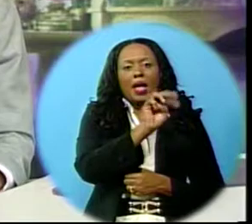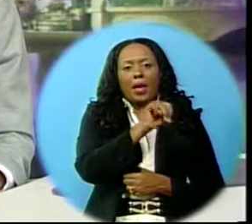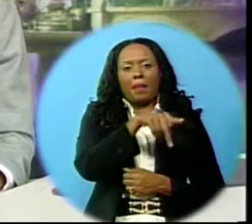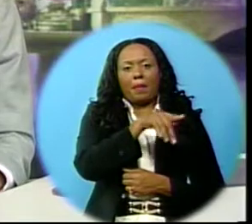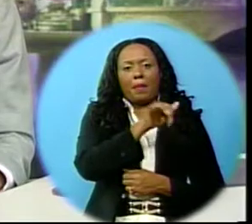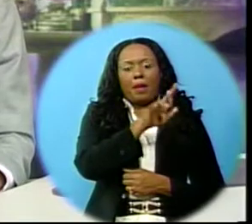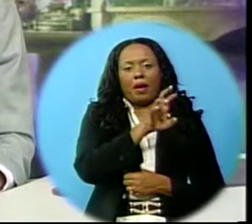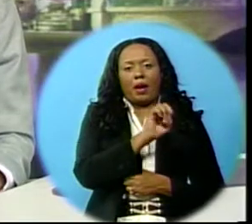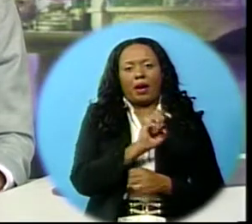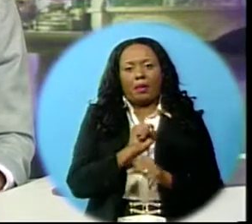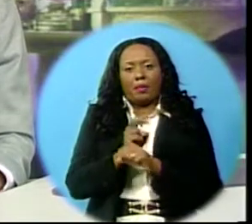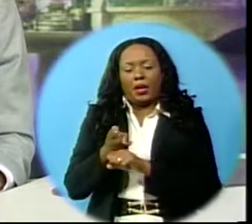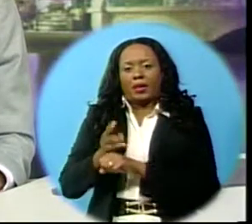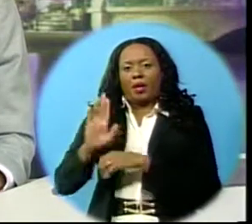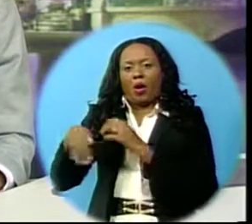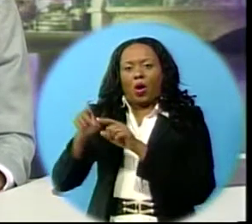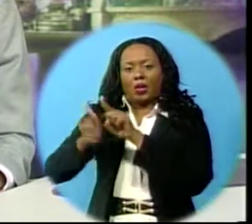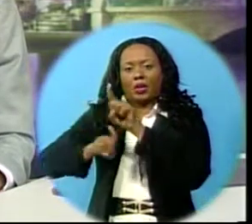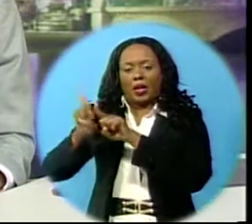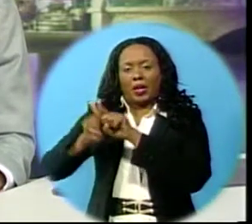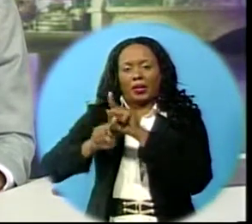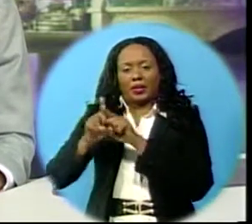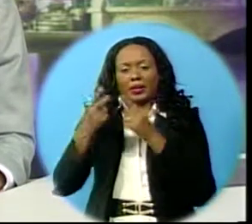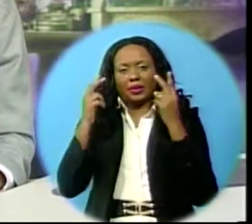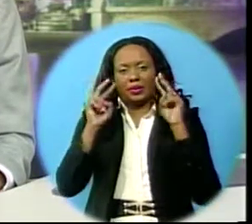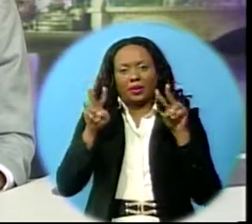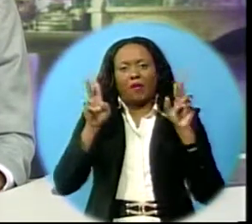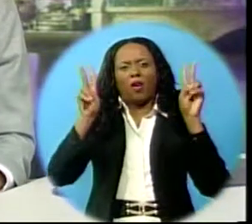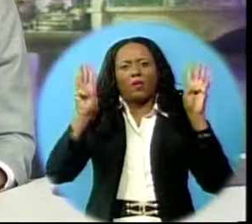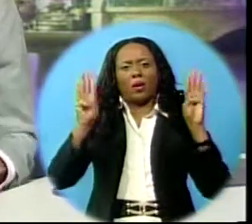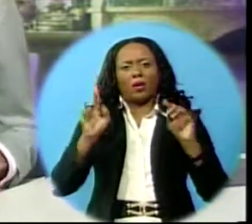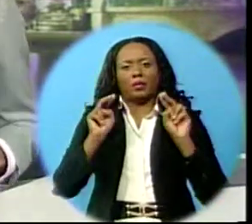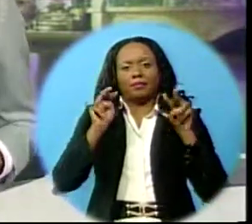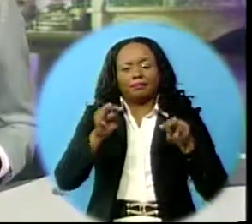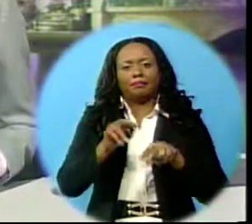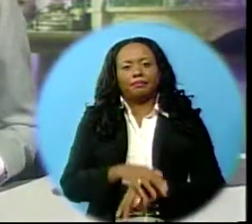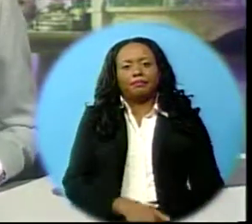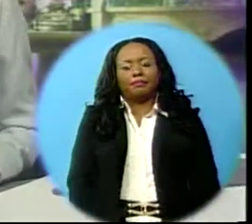win over All Stars. CBC's Mark Seal reports.